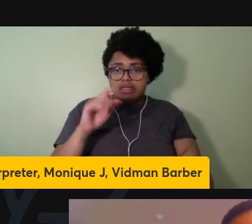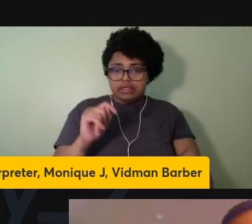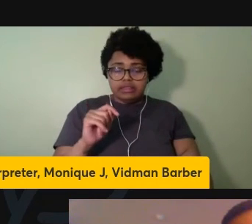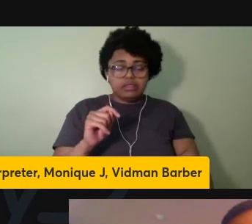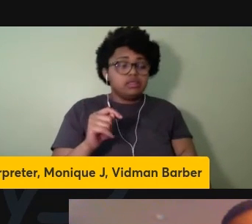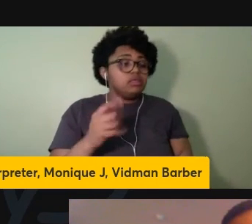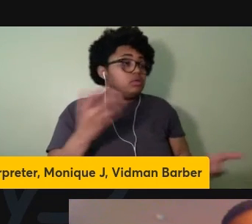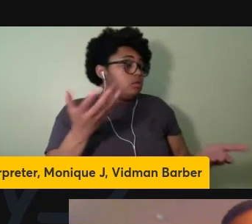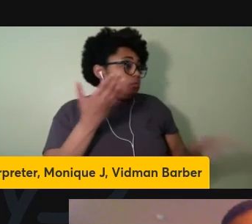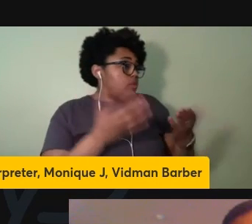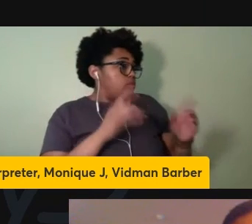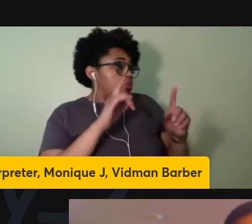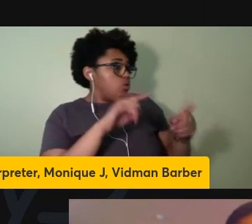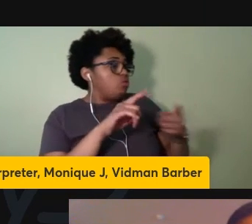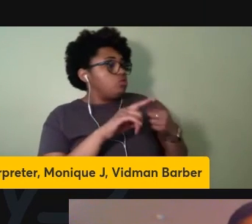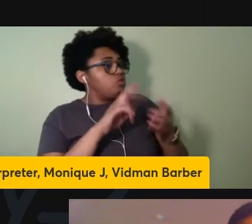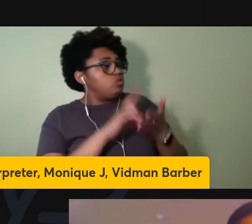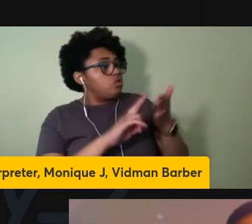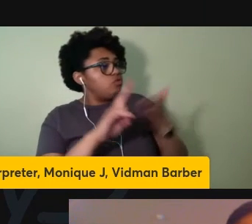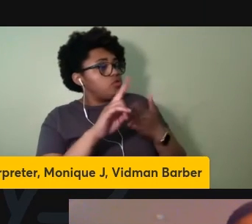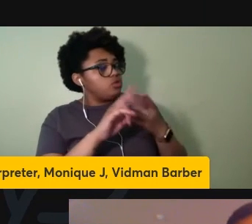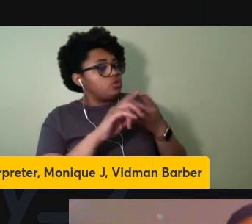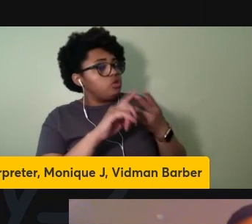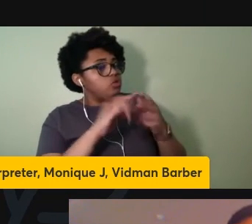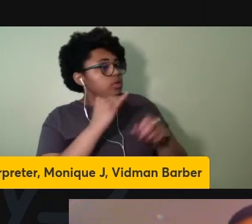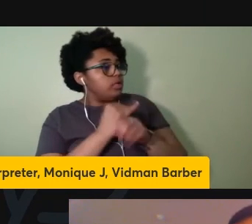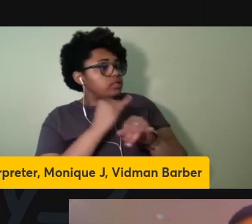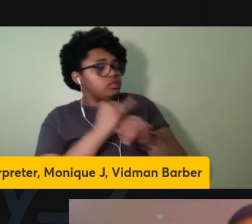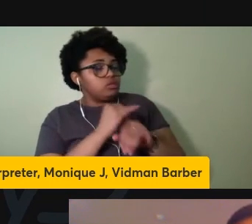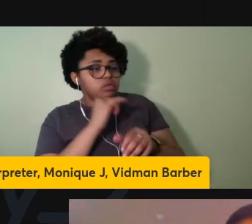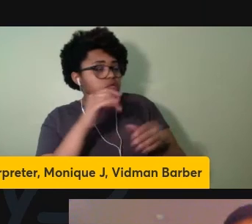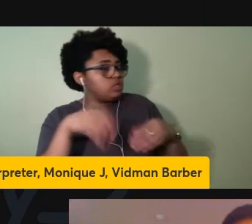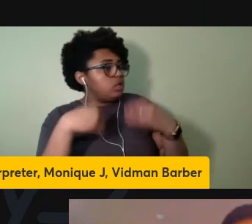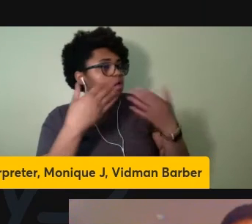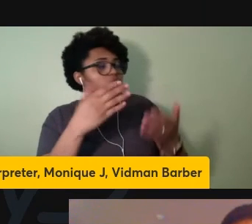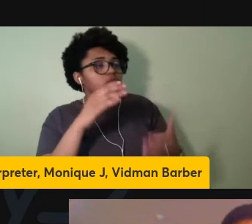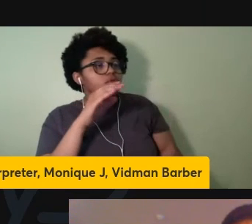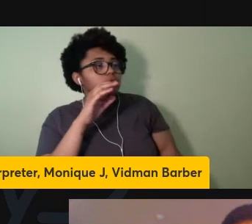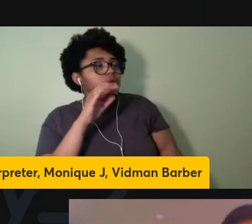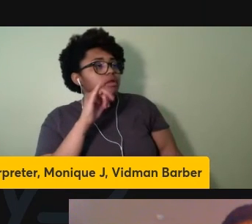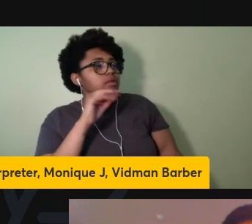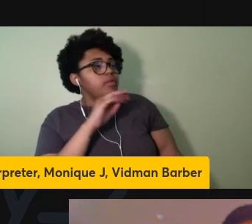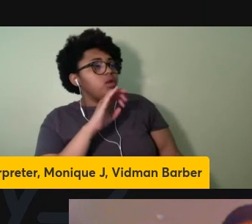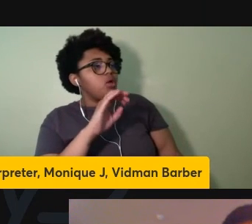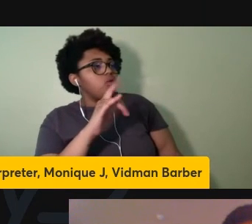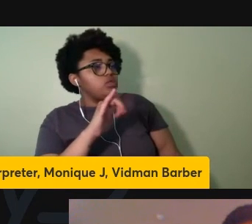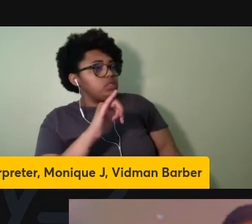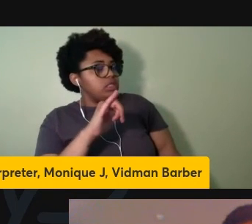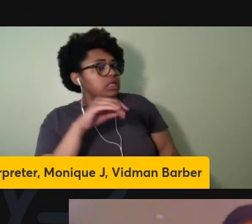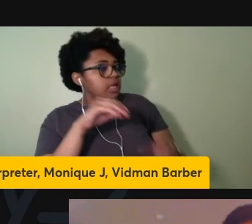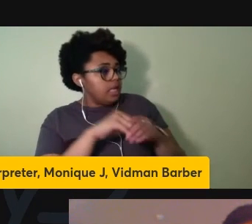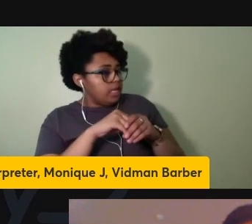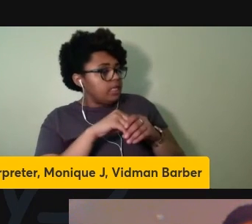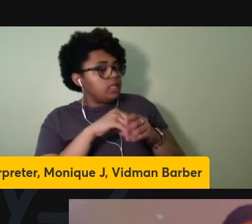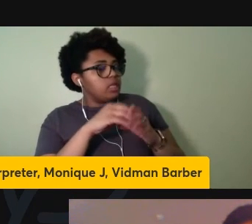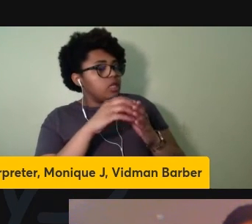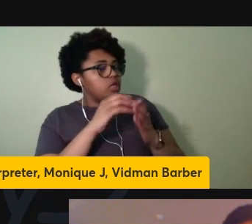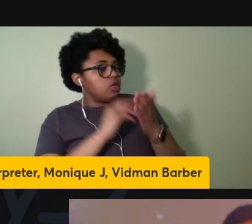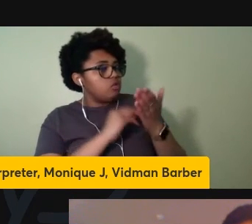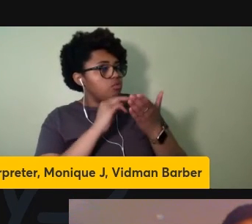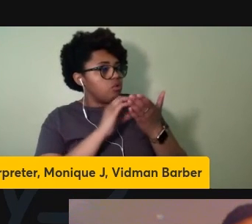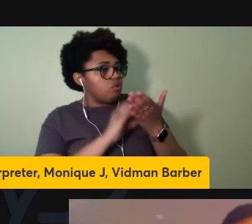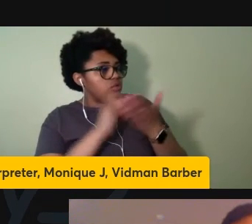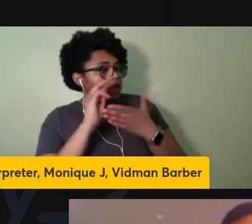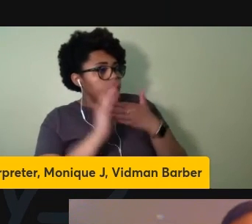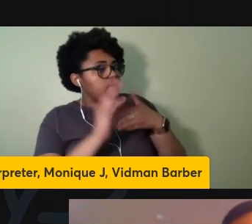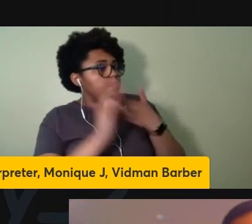attend a university or institute that doesn't offer, an immunology course within the curriculum. How do you recommend getting immunology